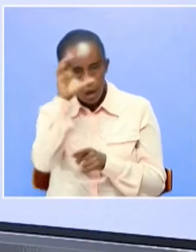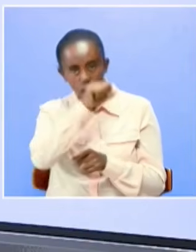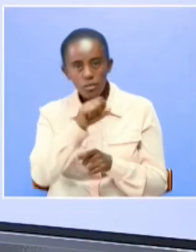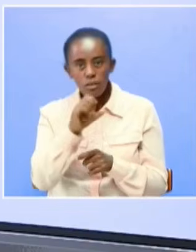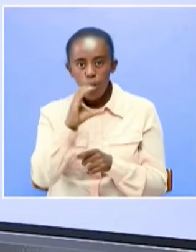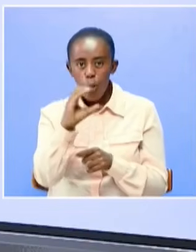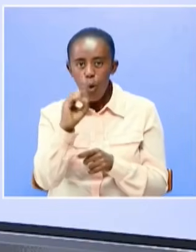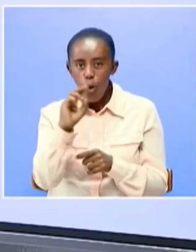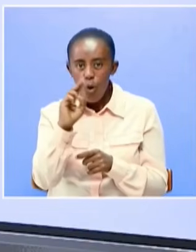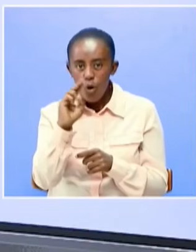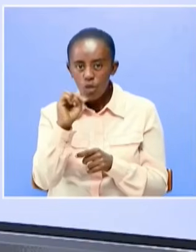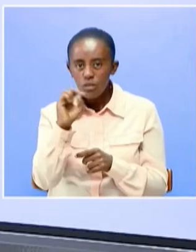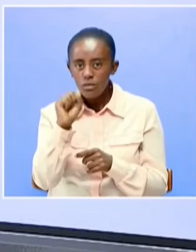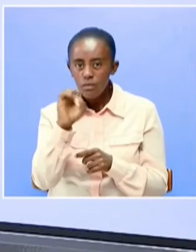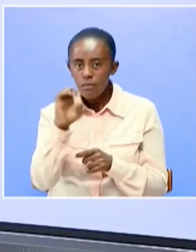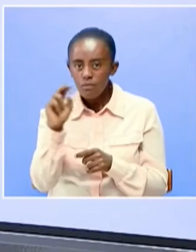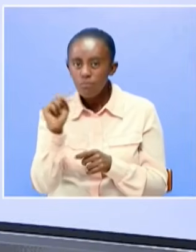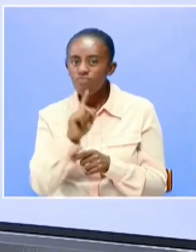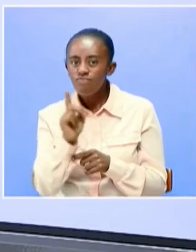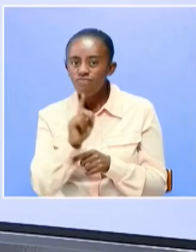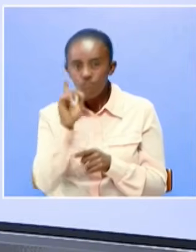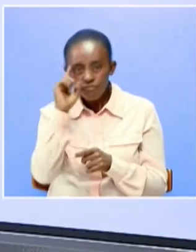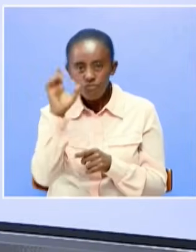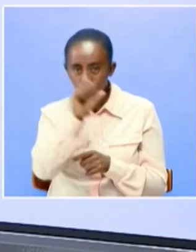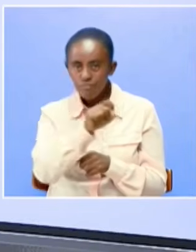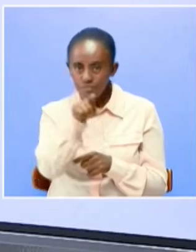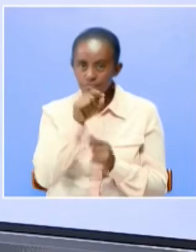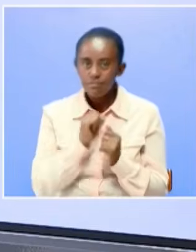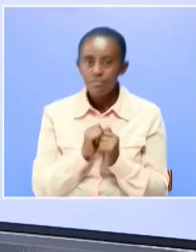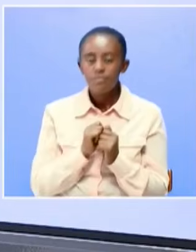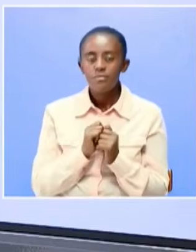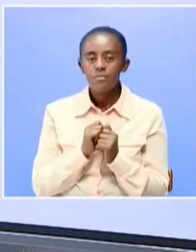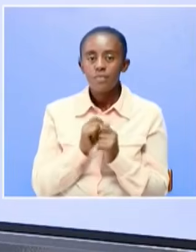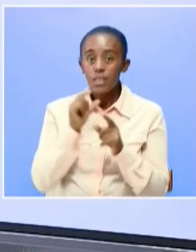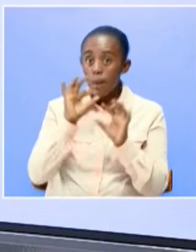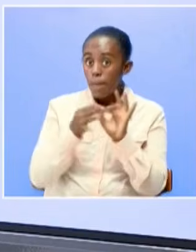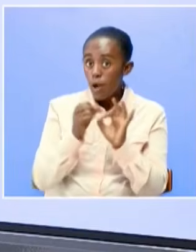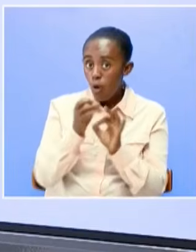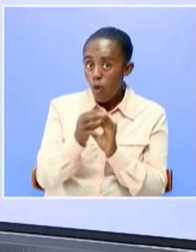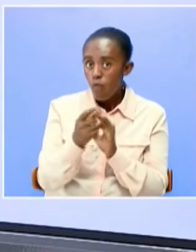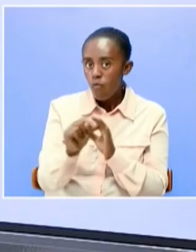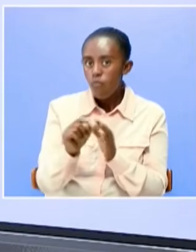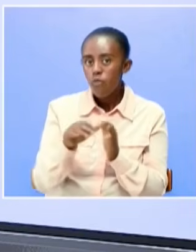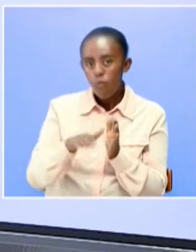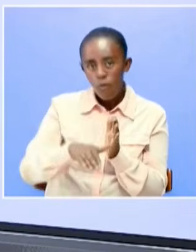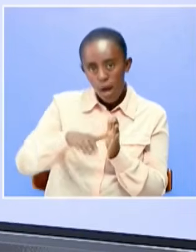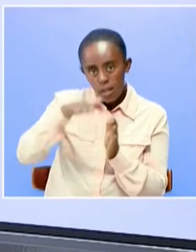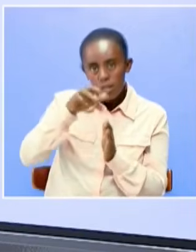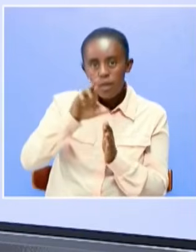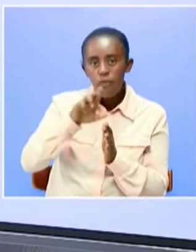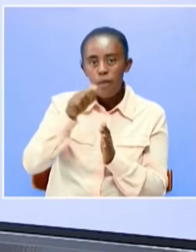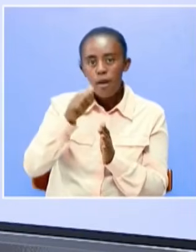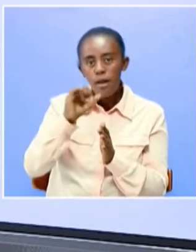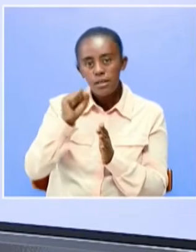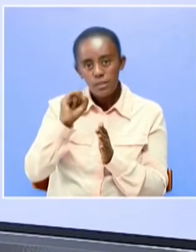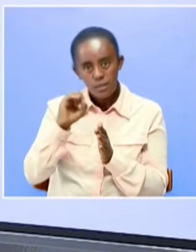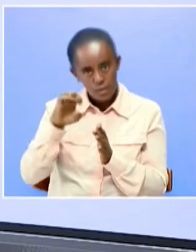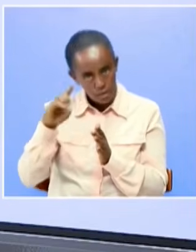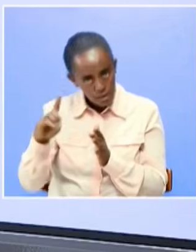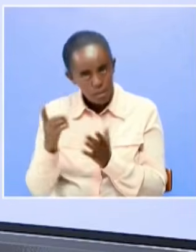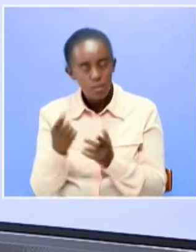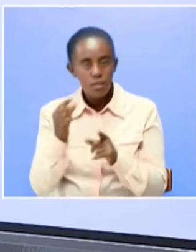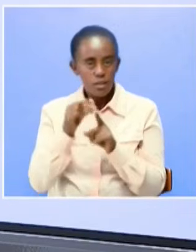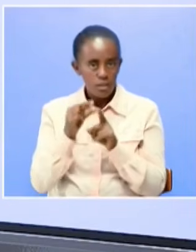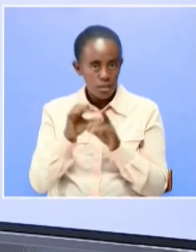guess the meaning of the word consent, the meaning of the word raised, the meaning of the